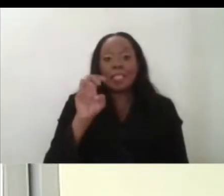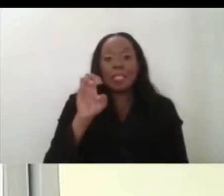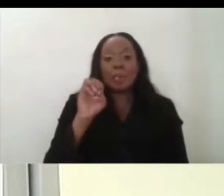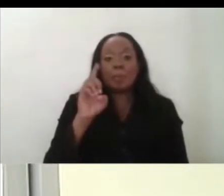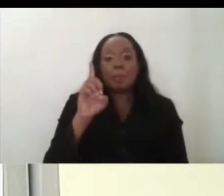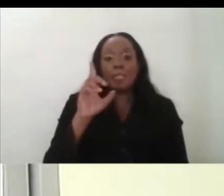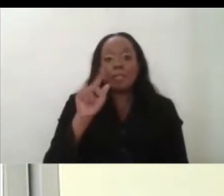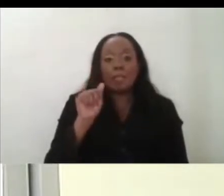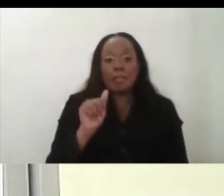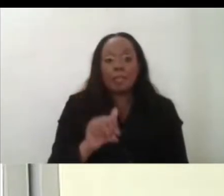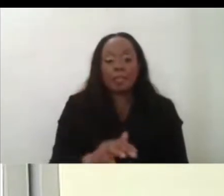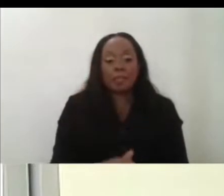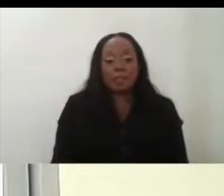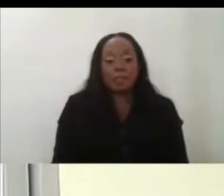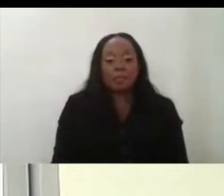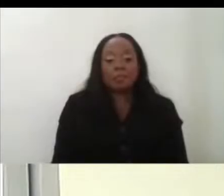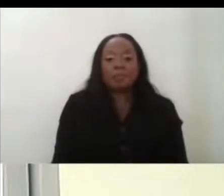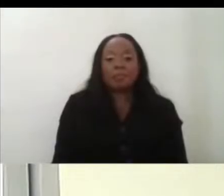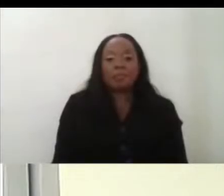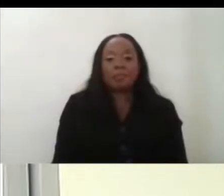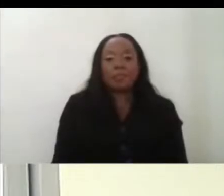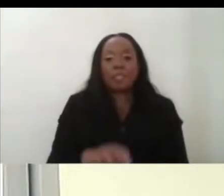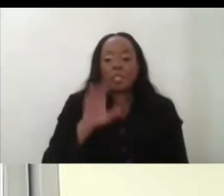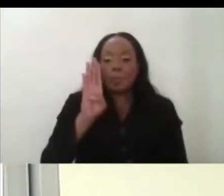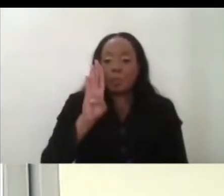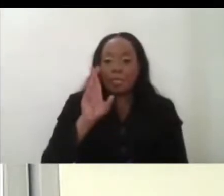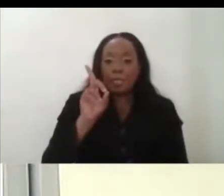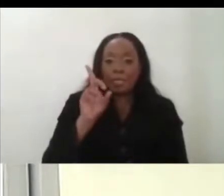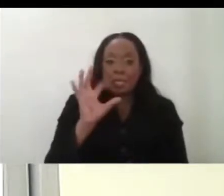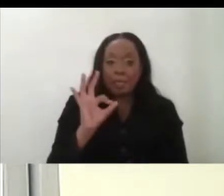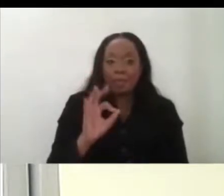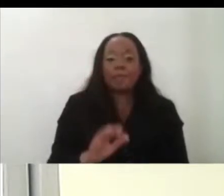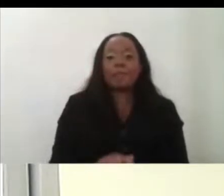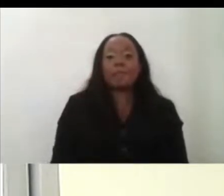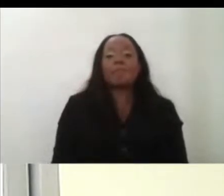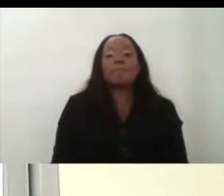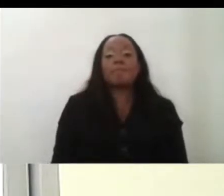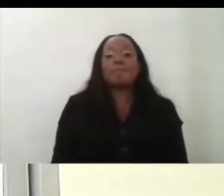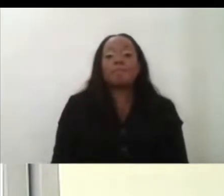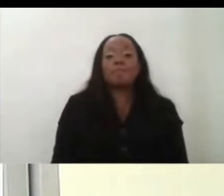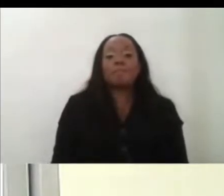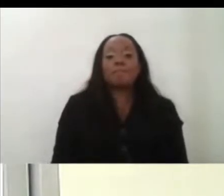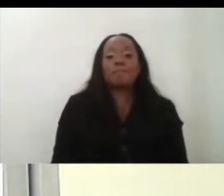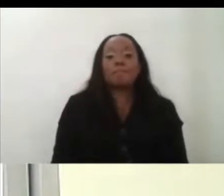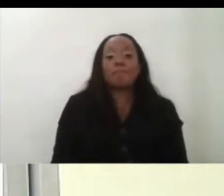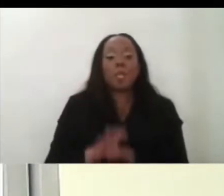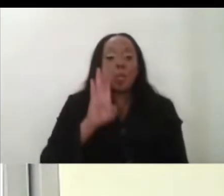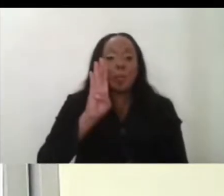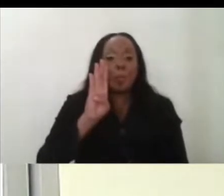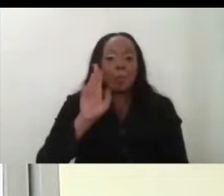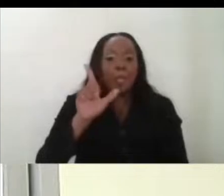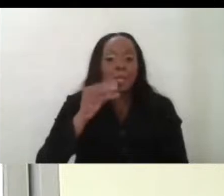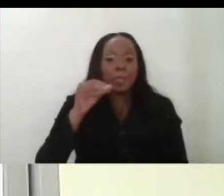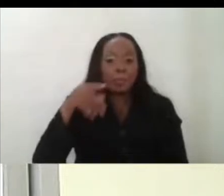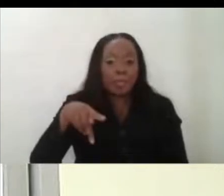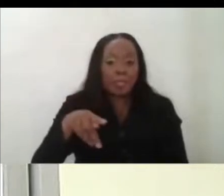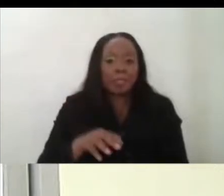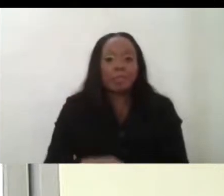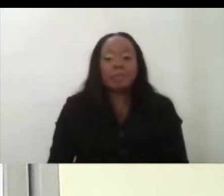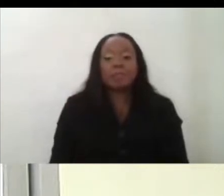thank representatives for the Barbados Defense Force, representatives from the Barbados Light and Power, the Barbados Water